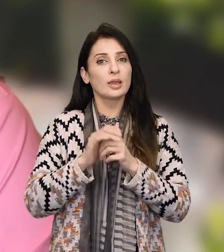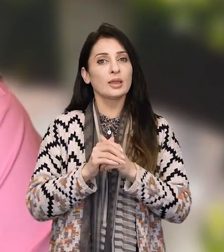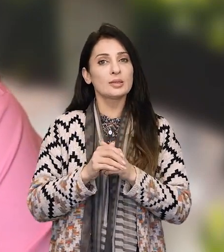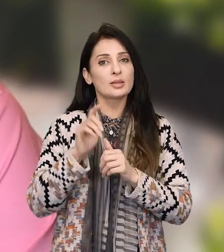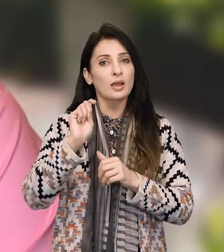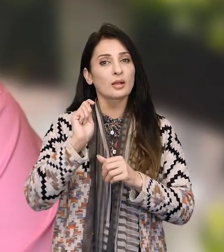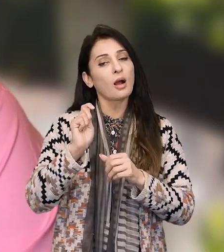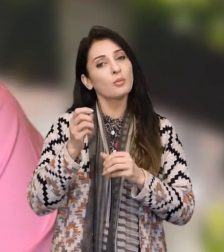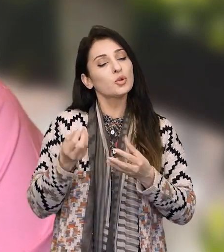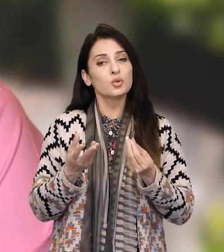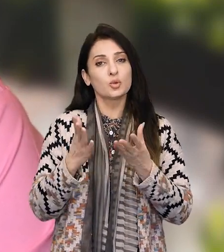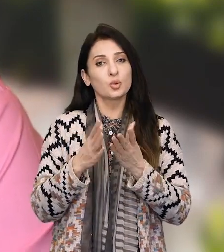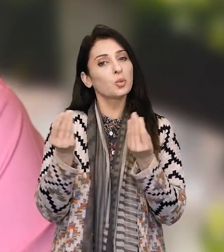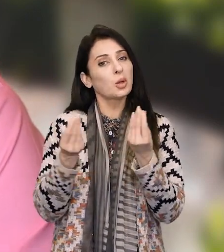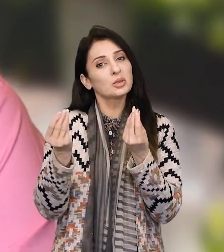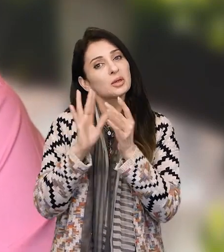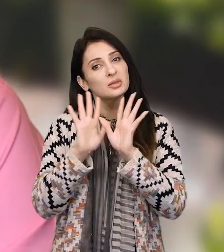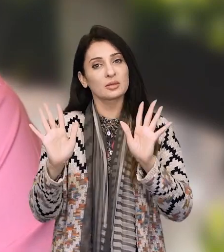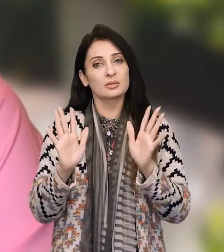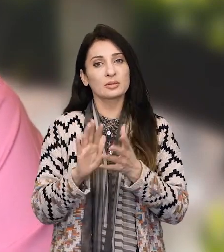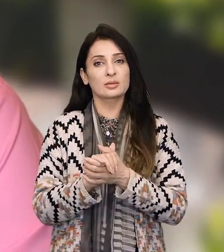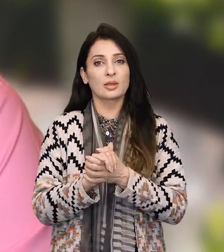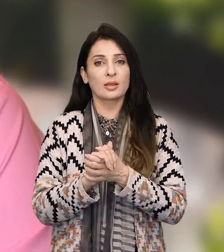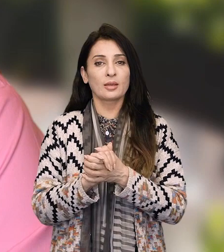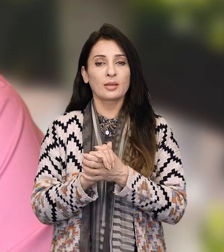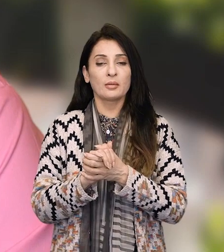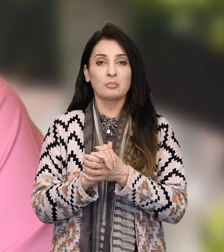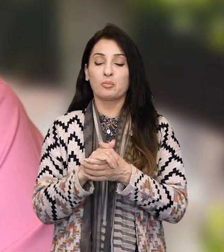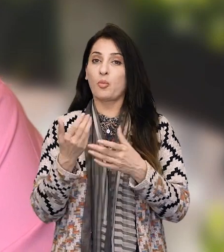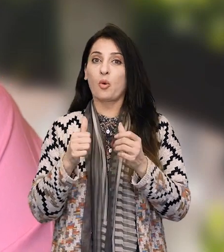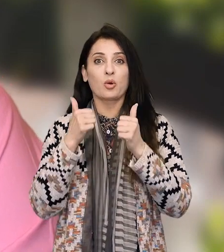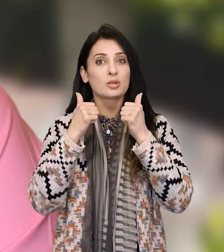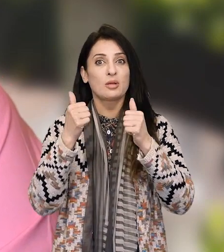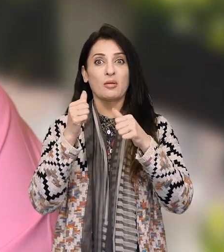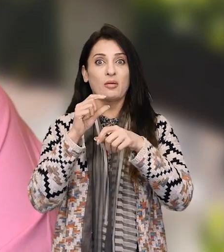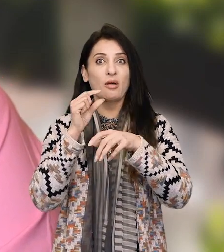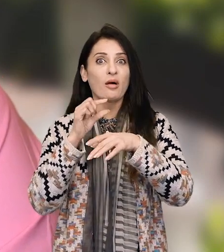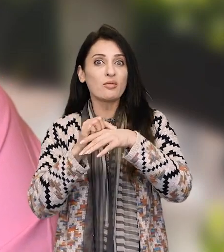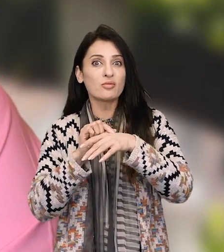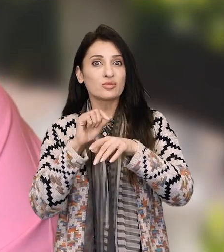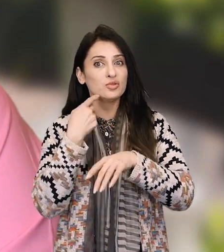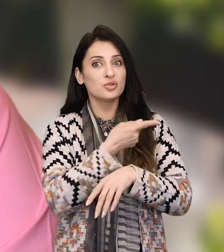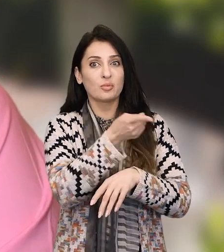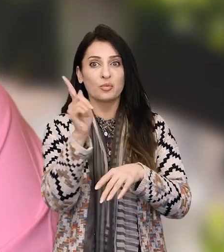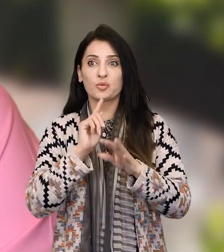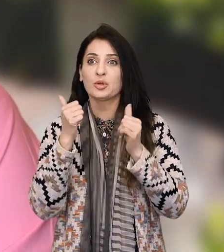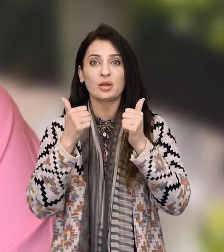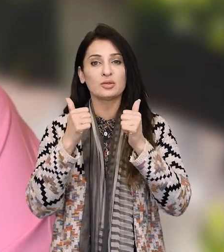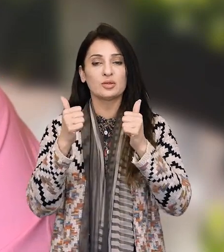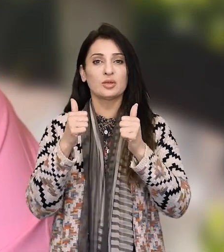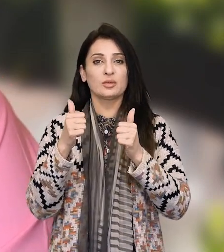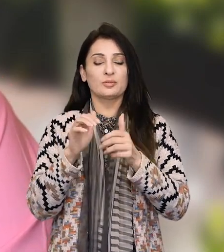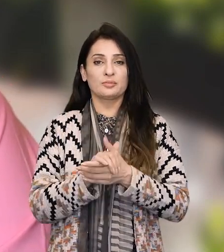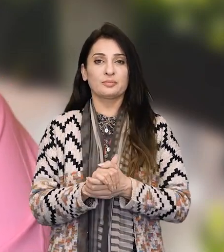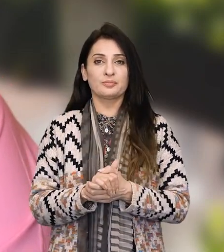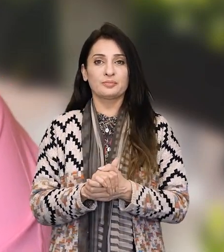this, and it's just, it feels like a great community. And I love that everybody